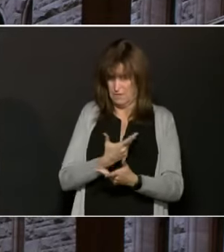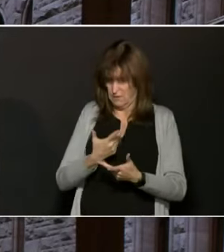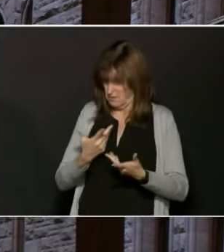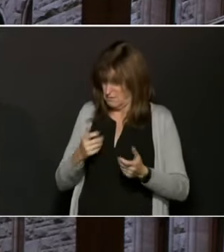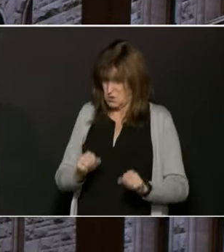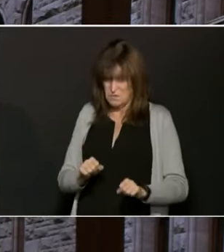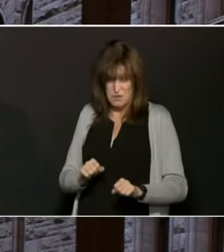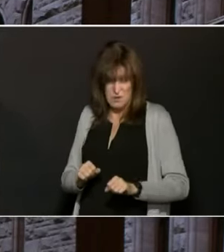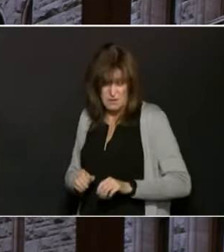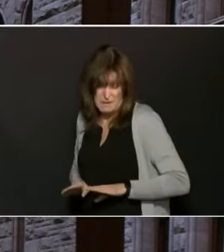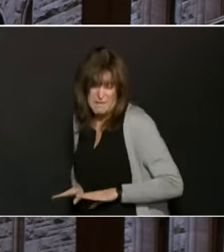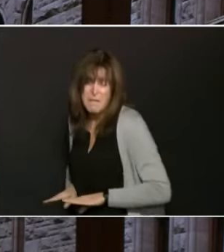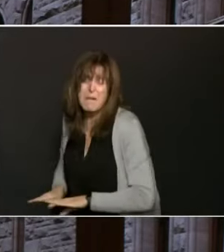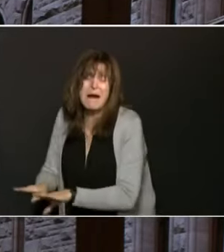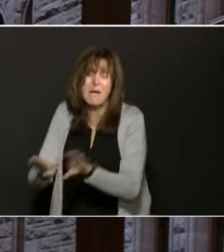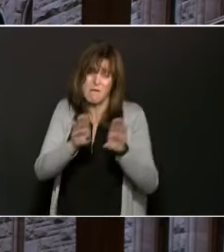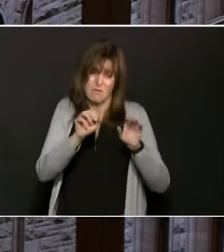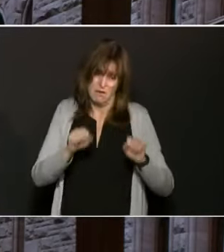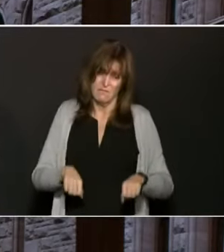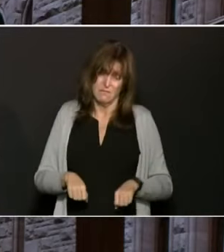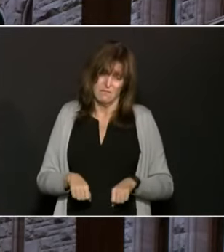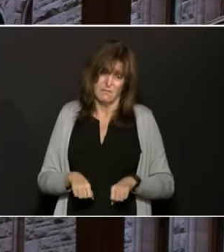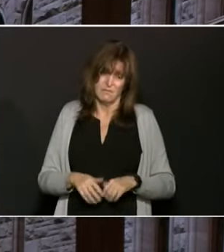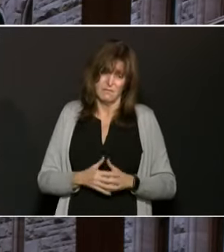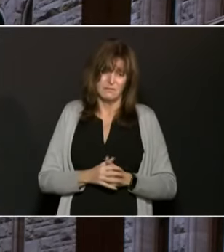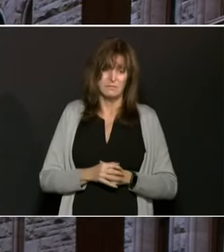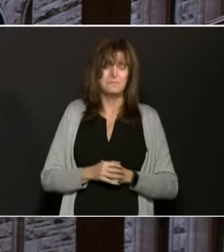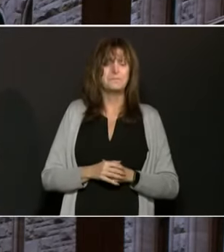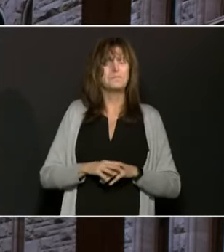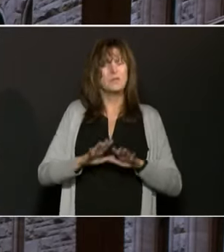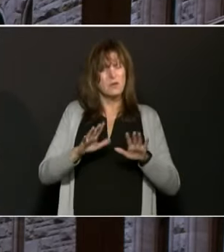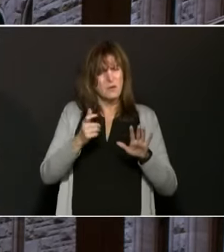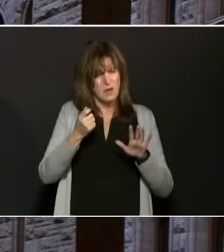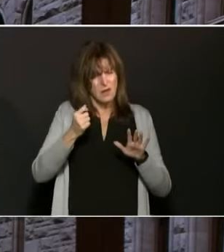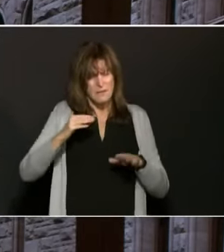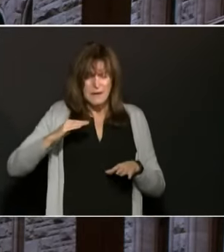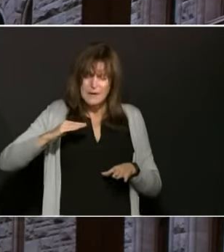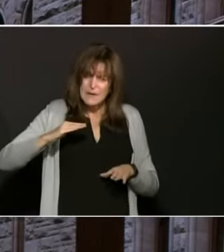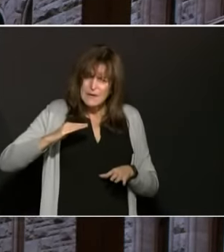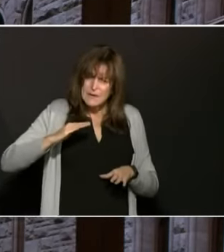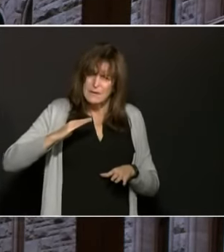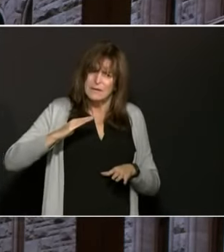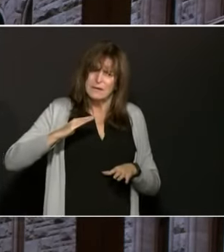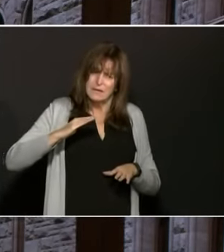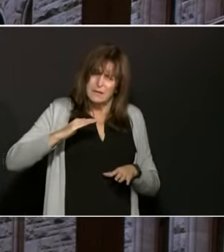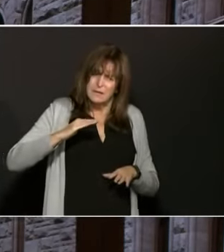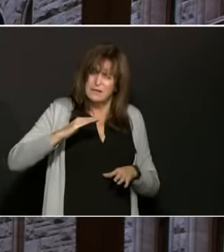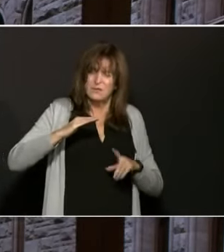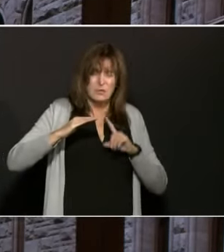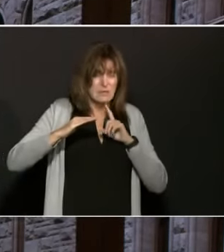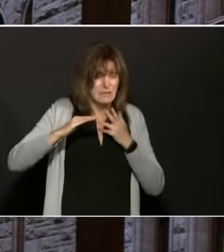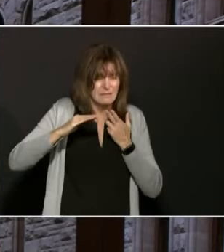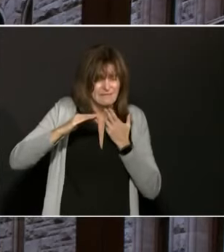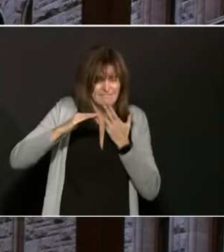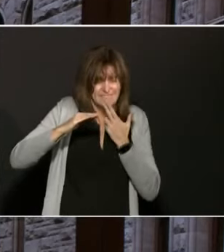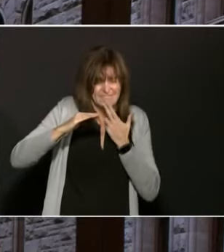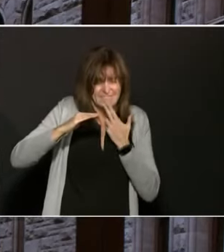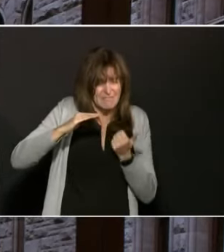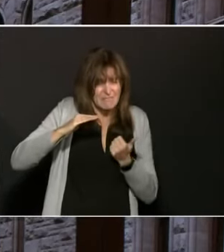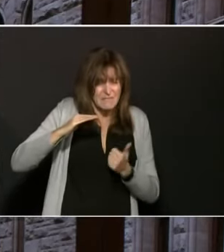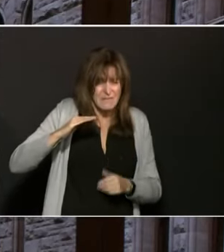we're bending the curve a bit. As the data shows, we are slowing the rate of